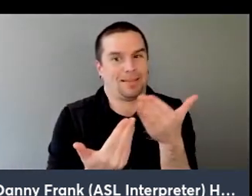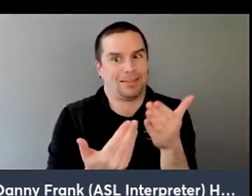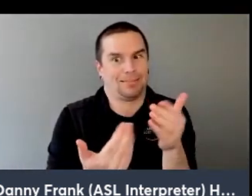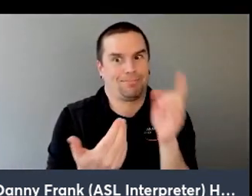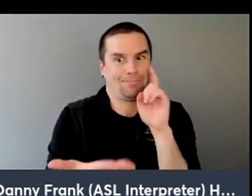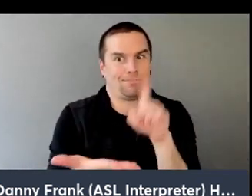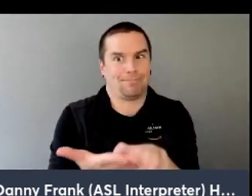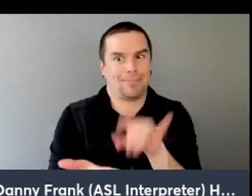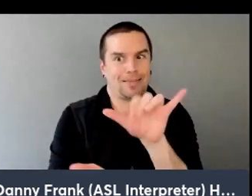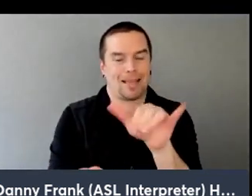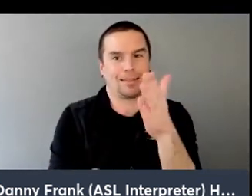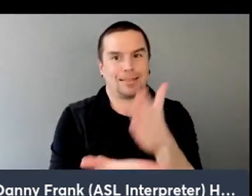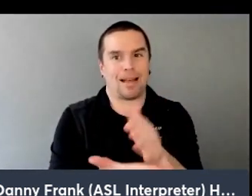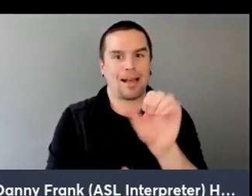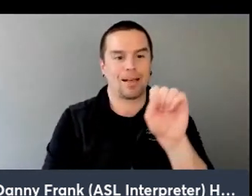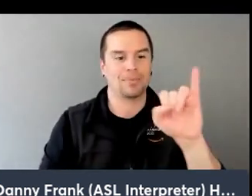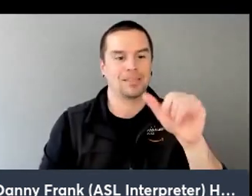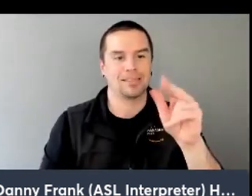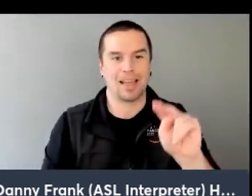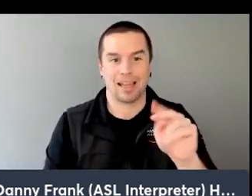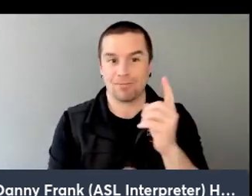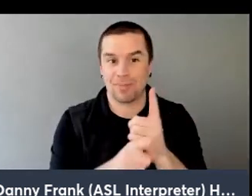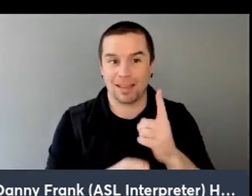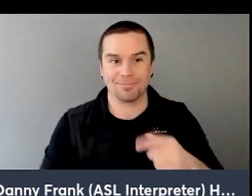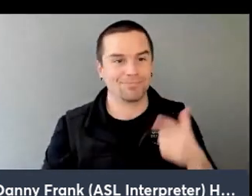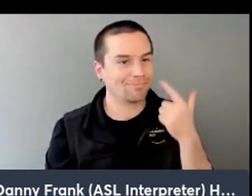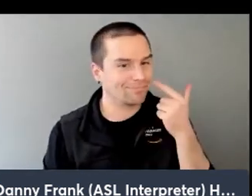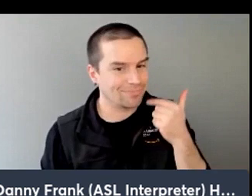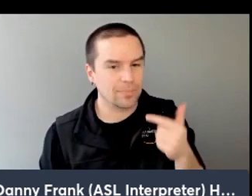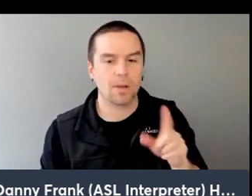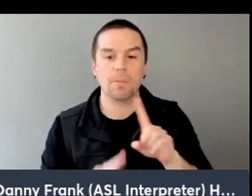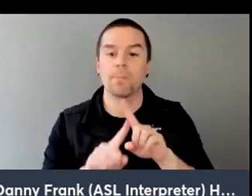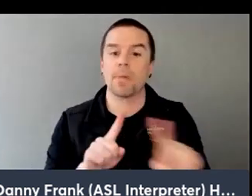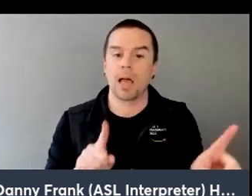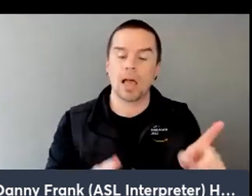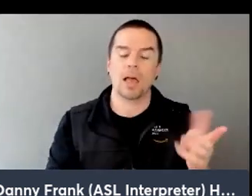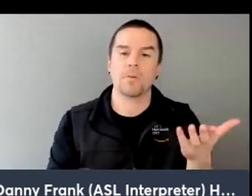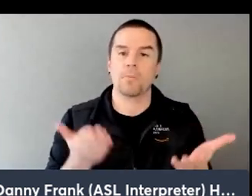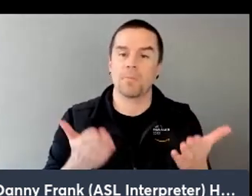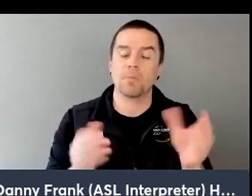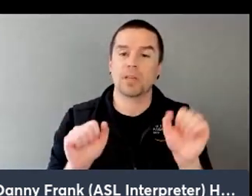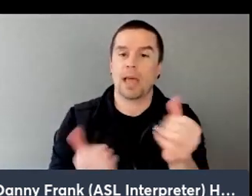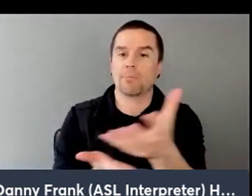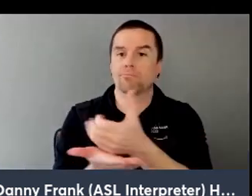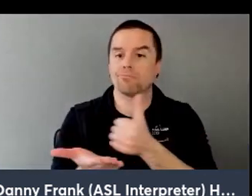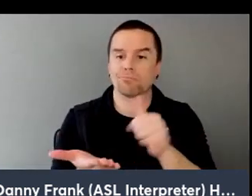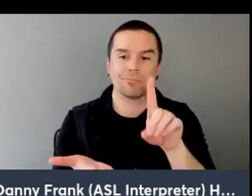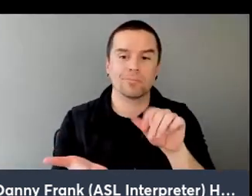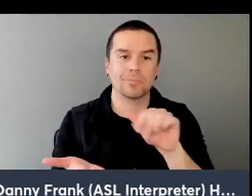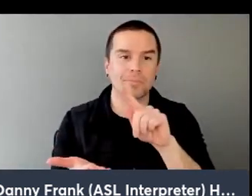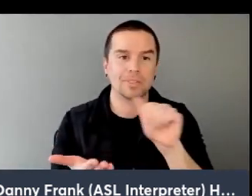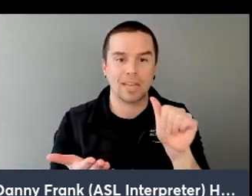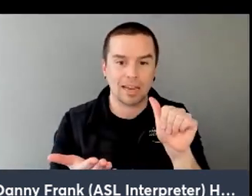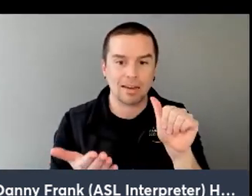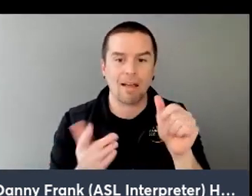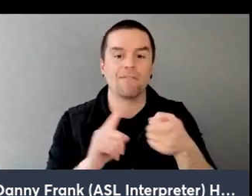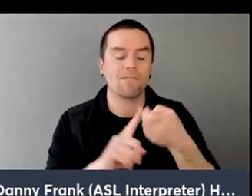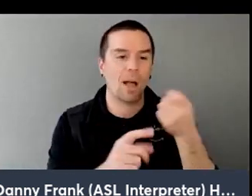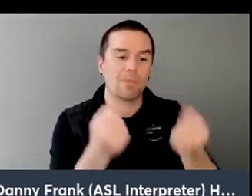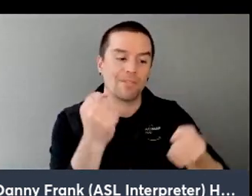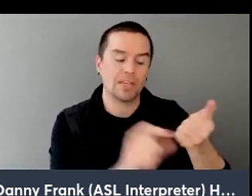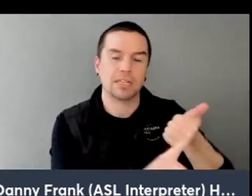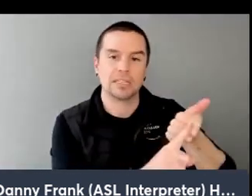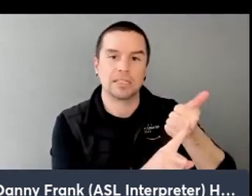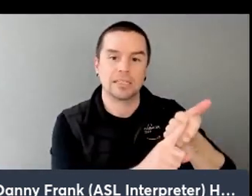But more unique, we might be able to get those data sets from just gathering data from the vehicle. But more uniquely, we have